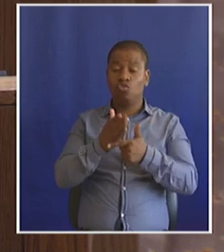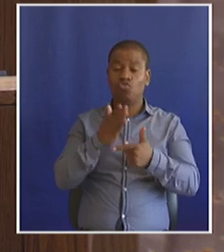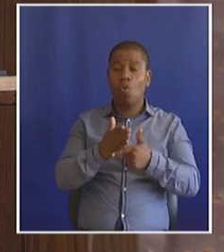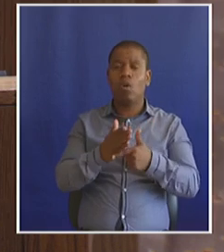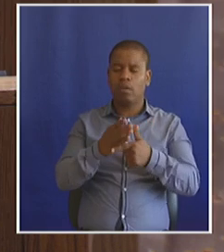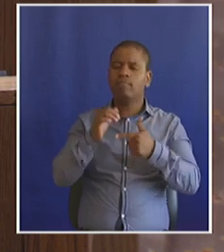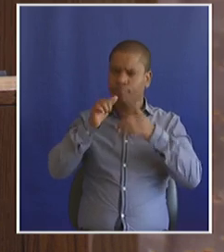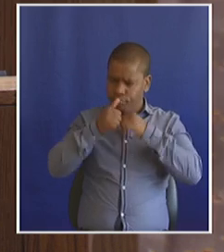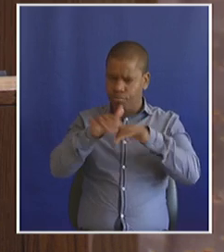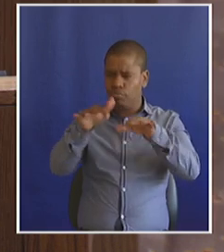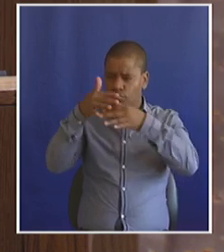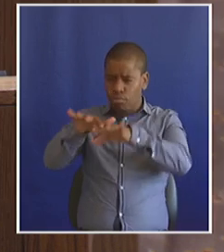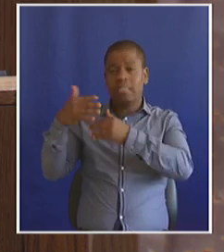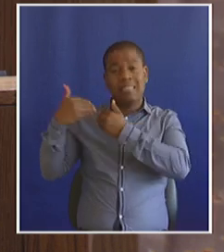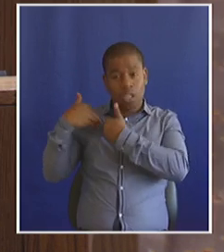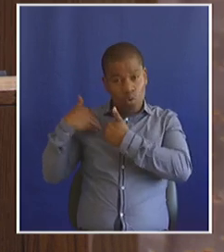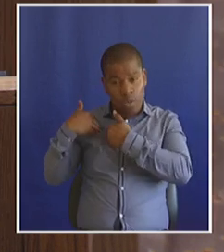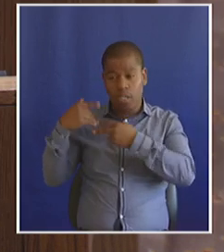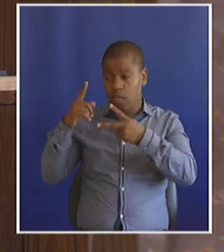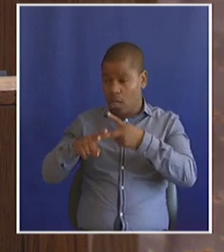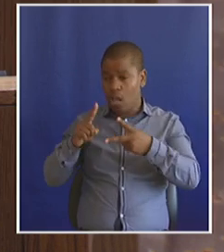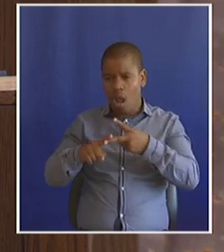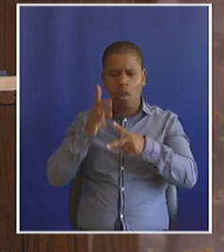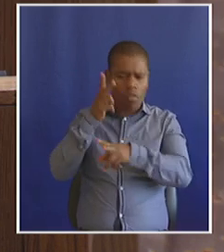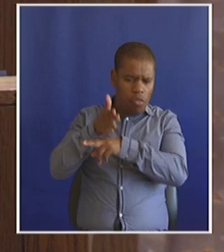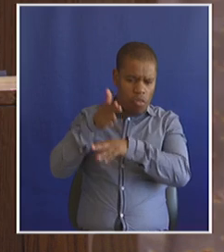equipment. We don't have any statistics,